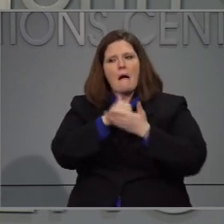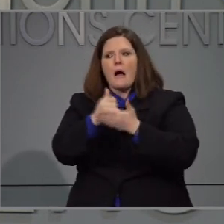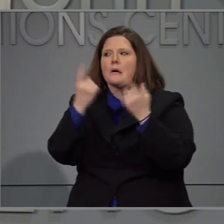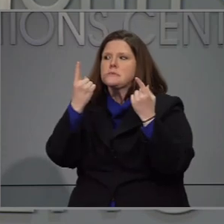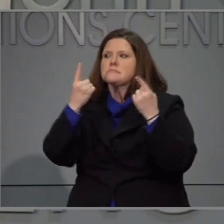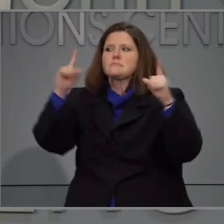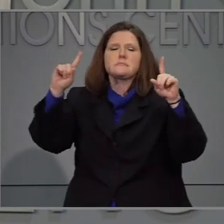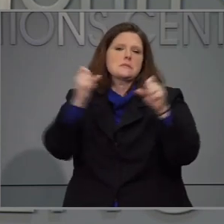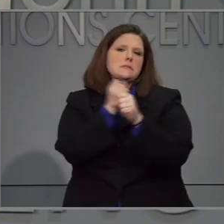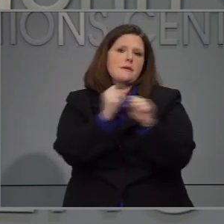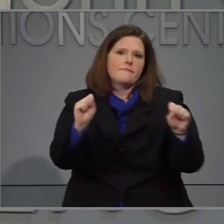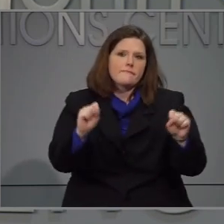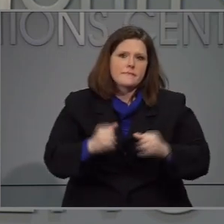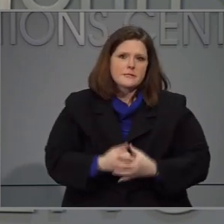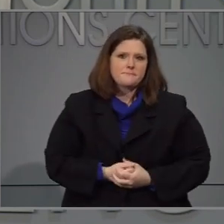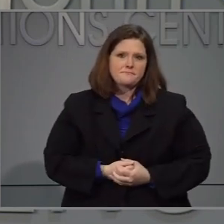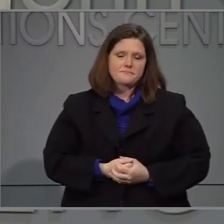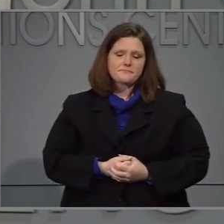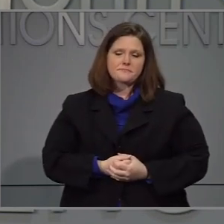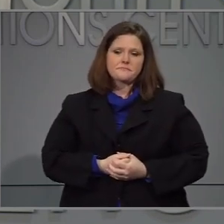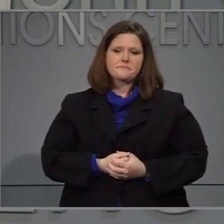Thank you. Next question, please.